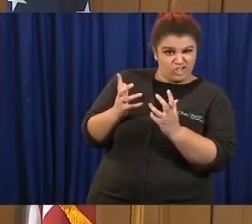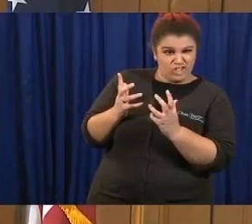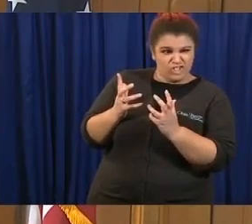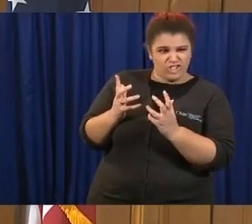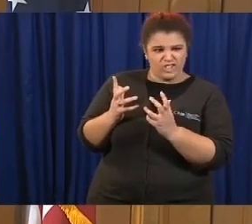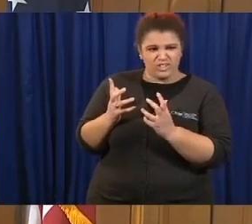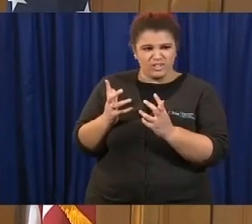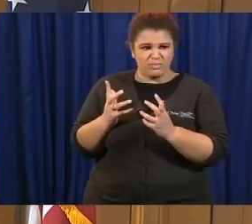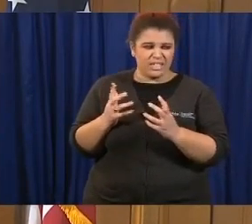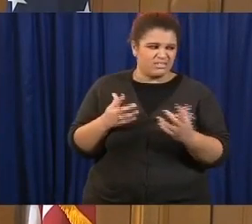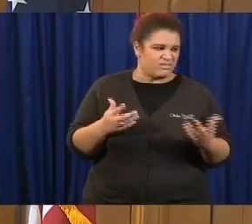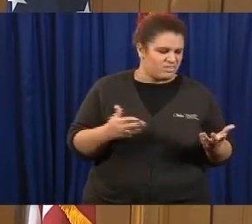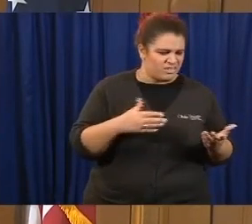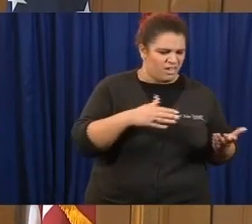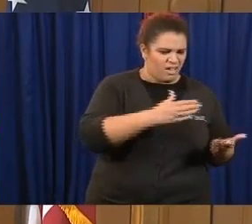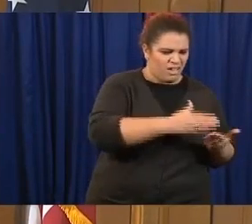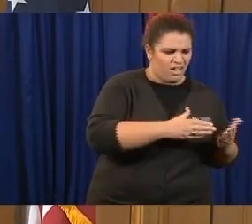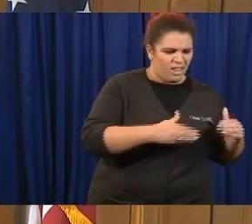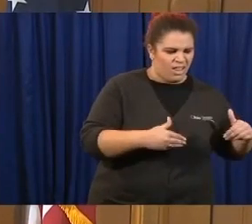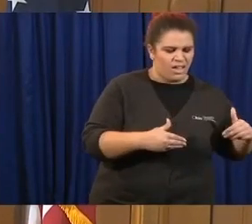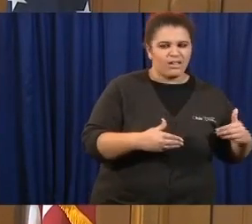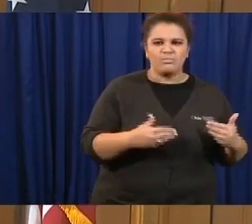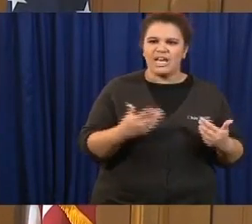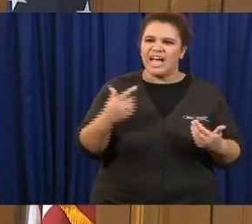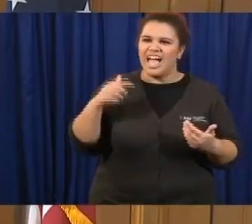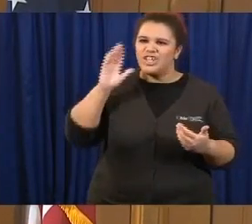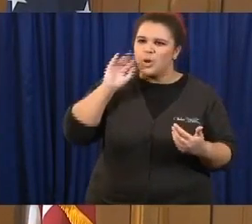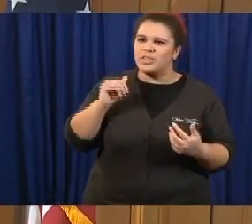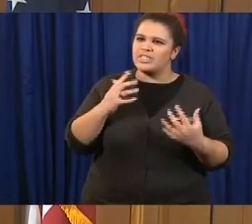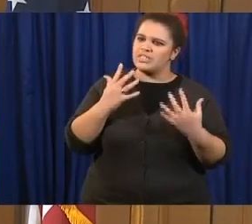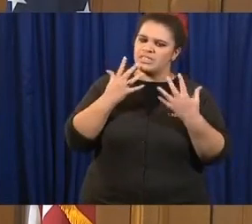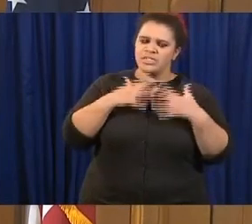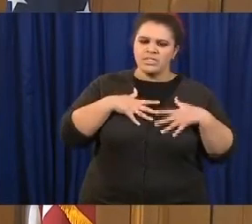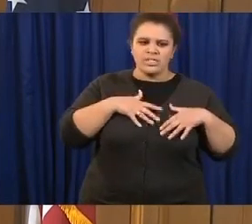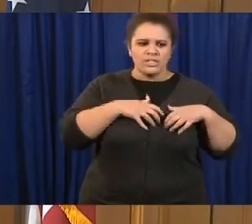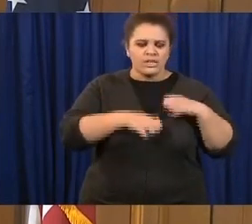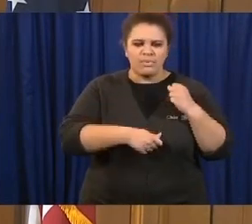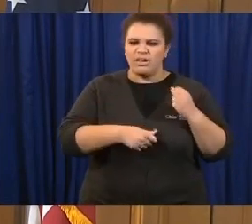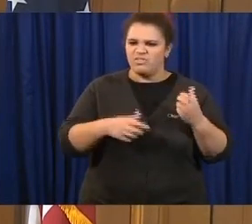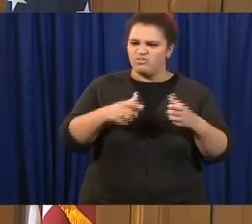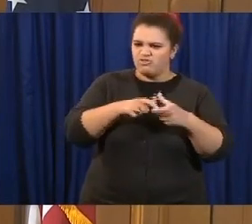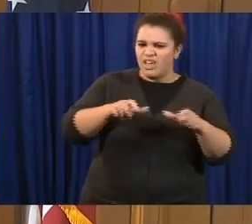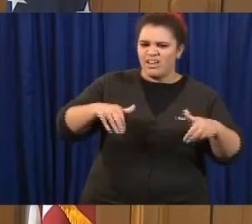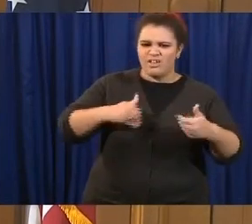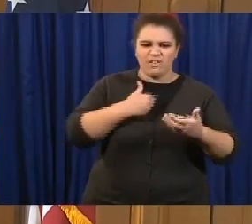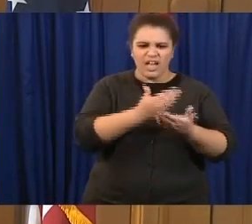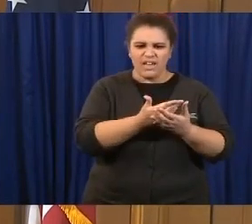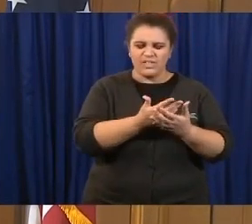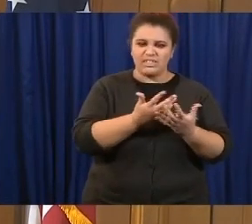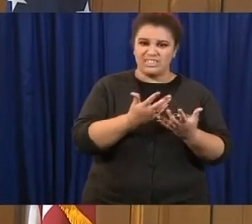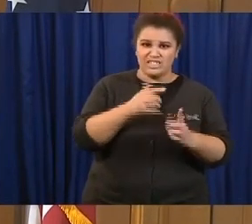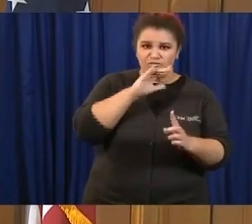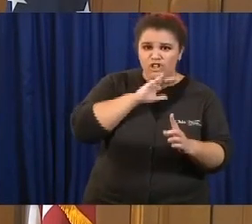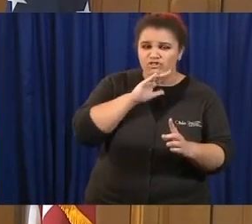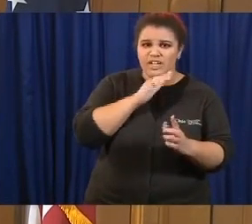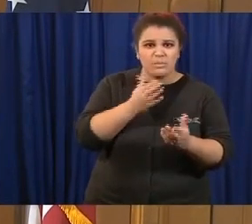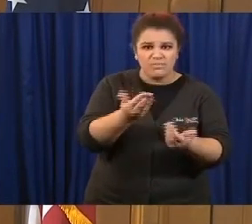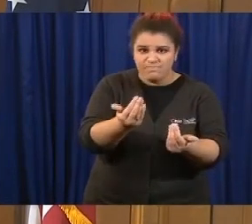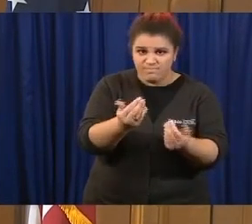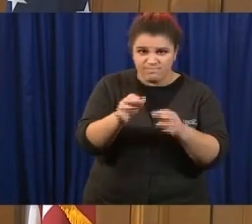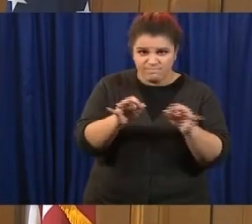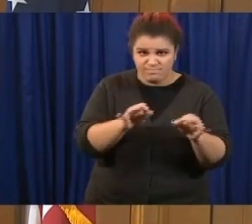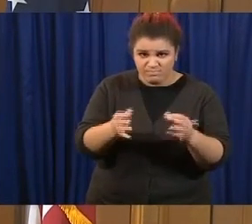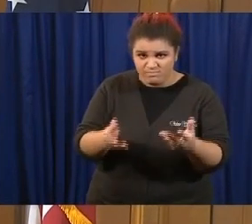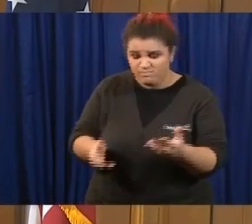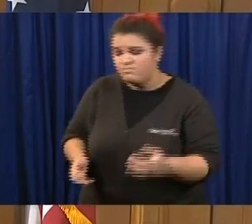the timing of when their checks might come. I'll start. It's frustrating. I've had Bill's